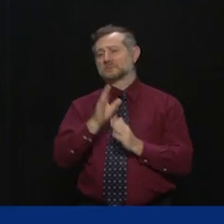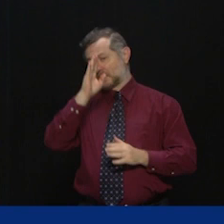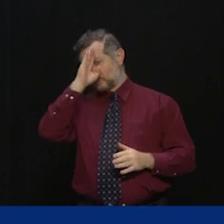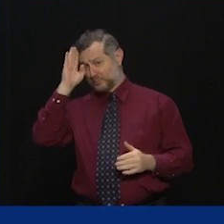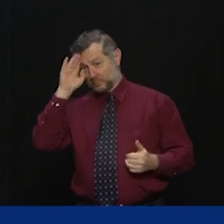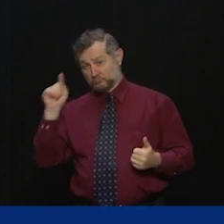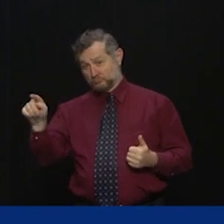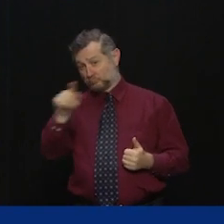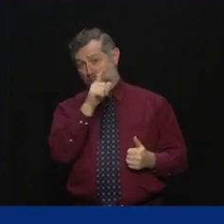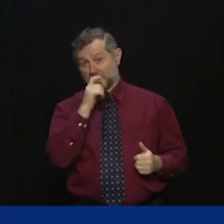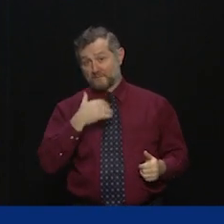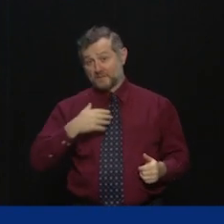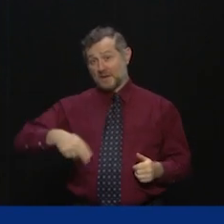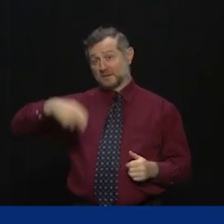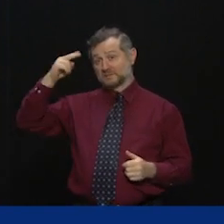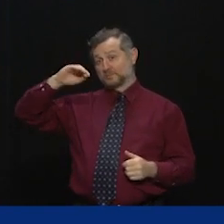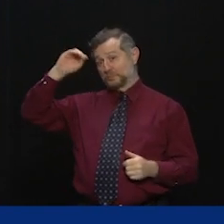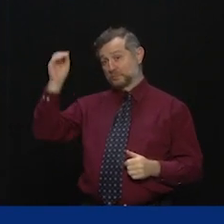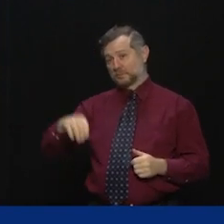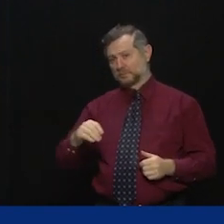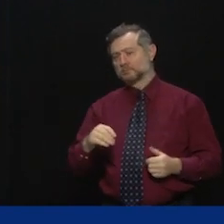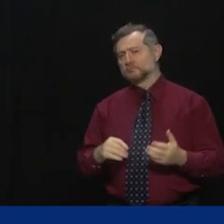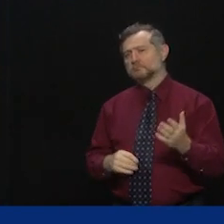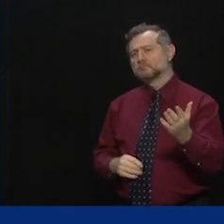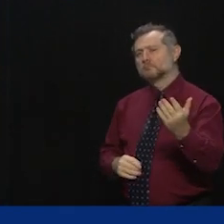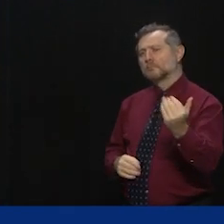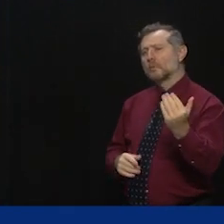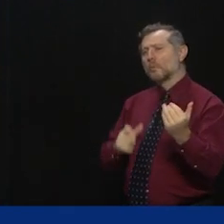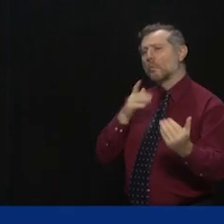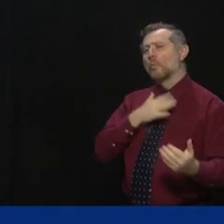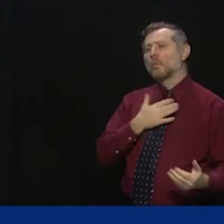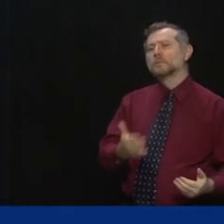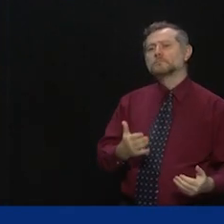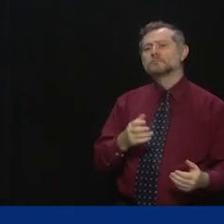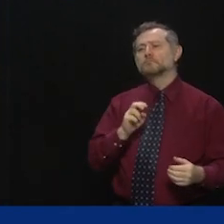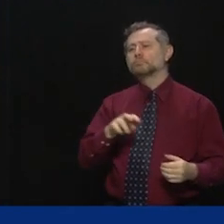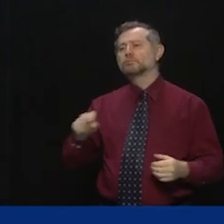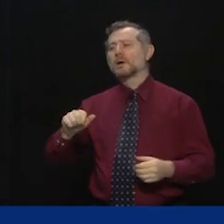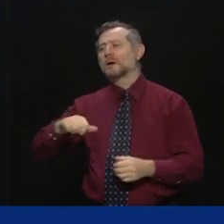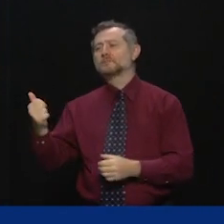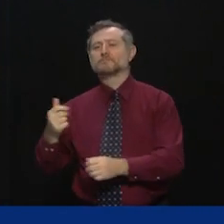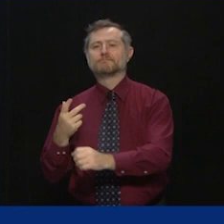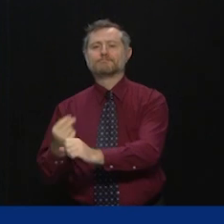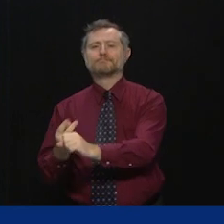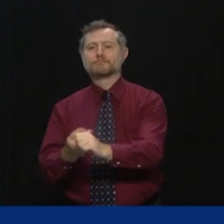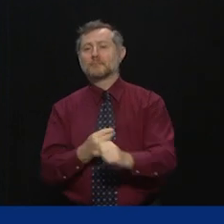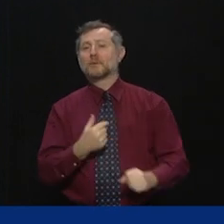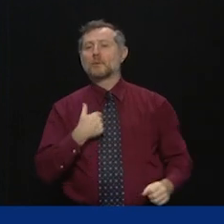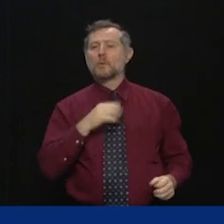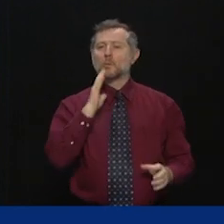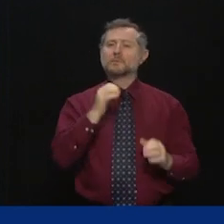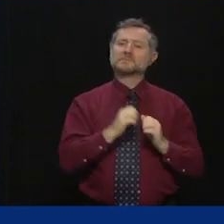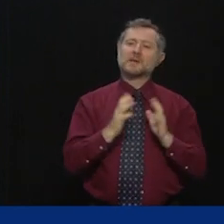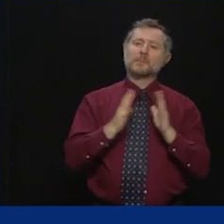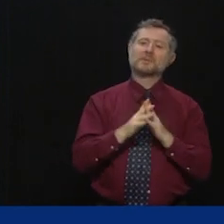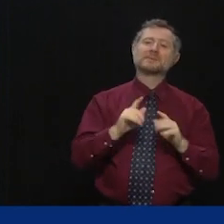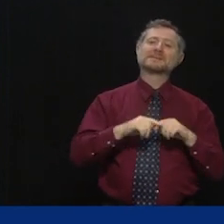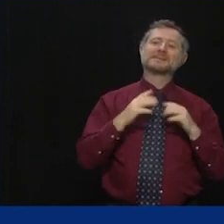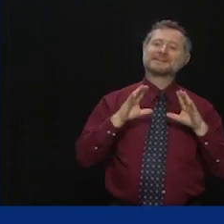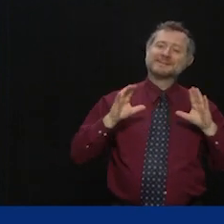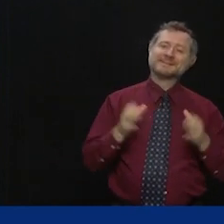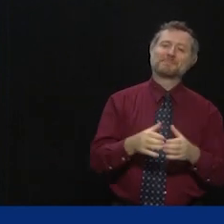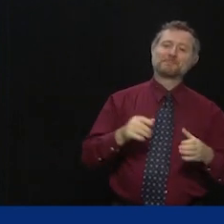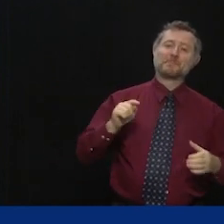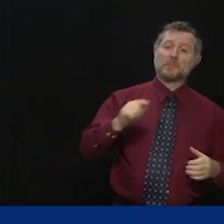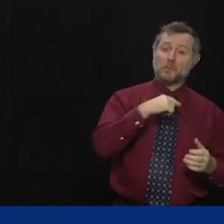high numbers to give us the names of individuals who are willing to go elsewhere. We're going to have to build a team and be able to respond to areas where they've not